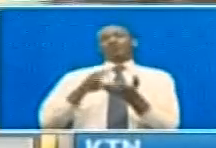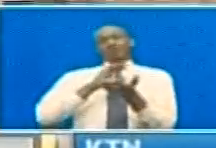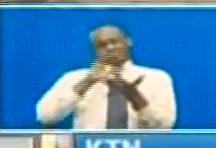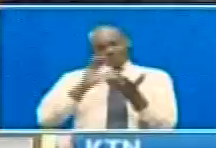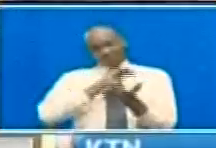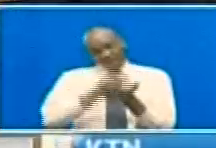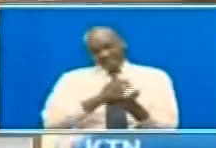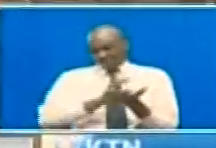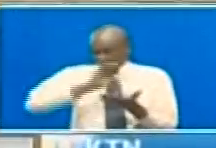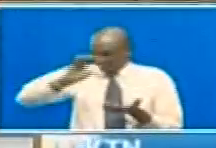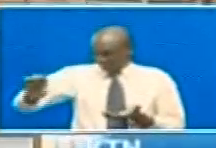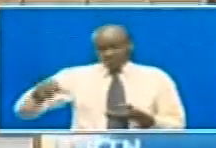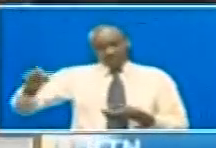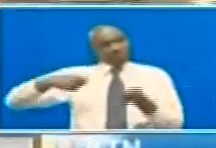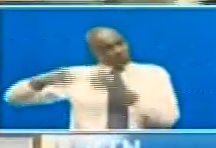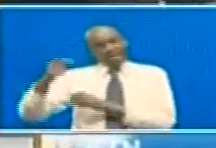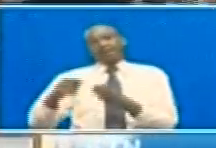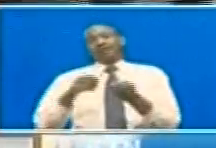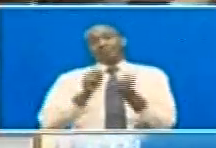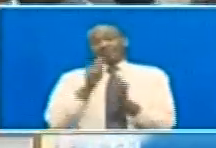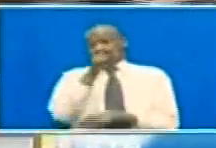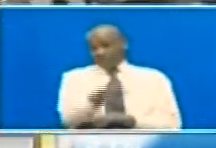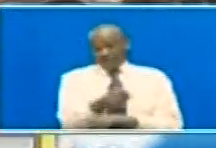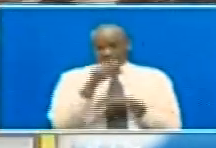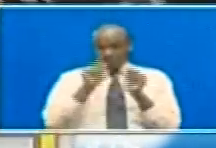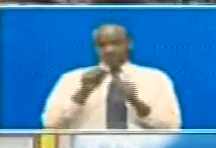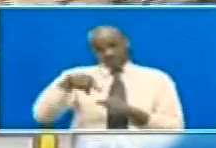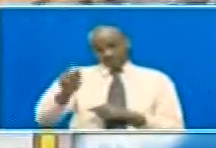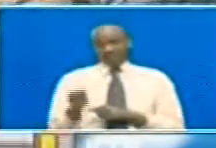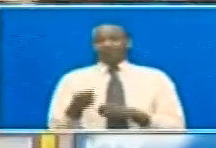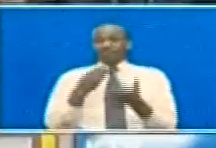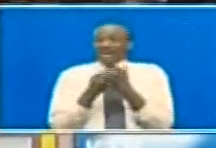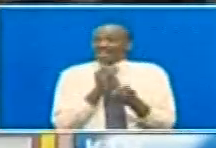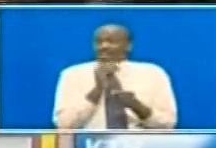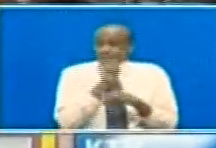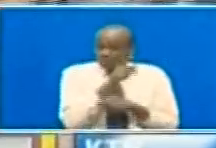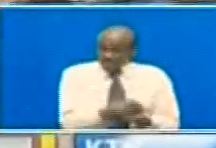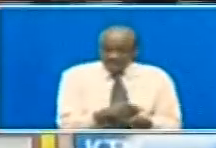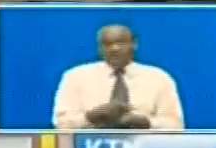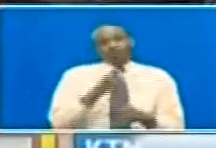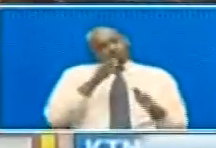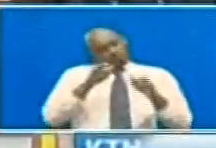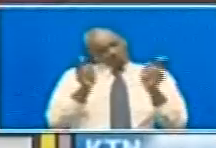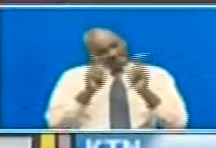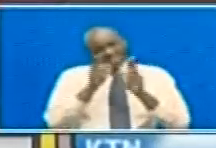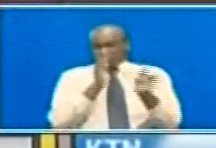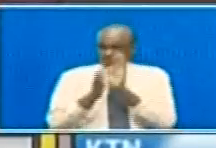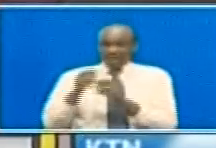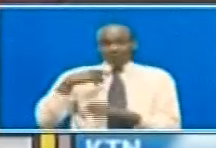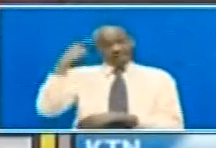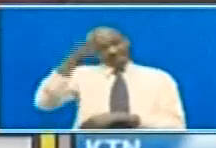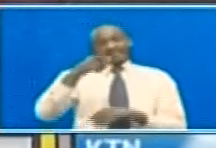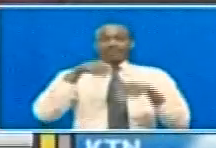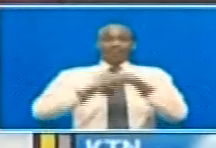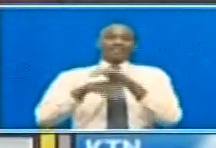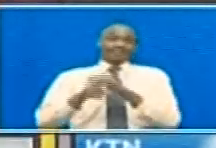NCPB to continue buying maize to enable them recoup their investment and prepare for the next planting season. As